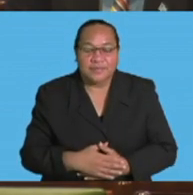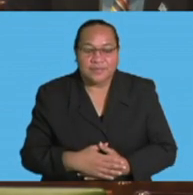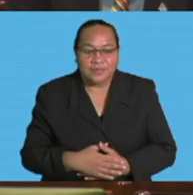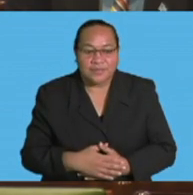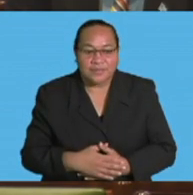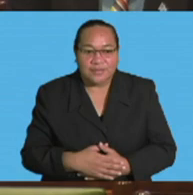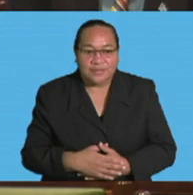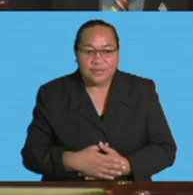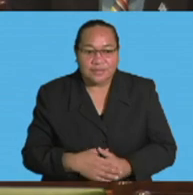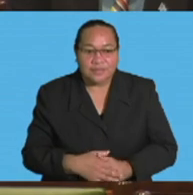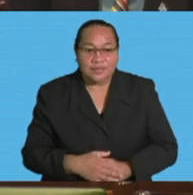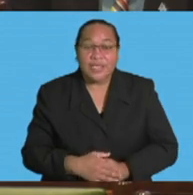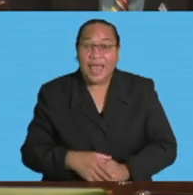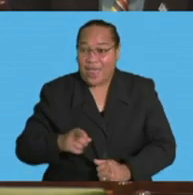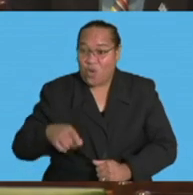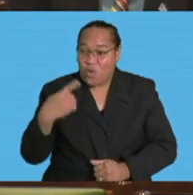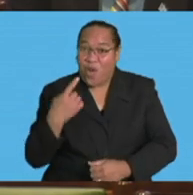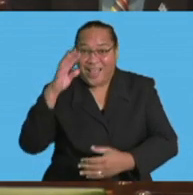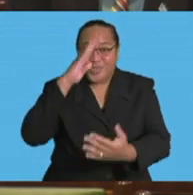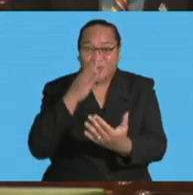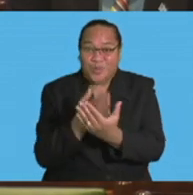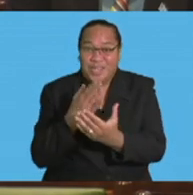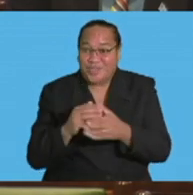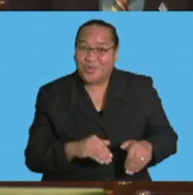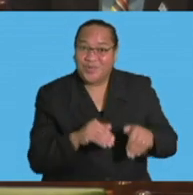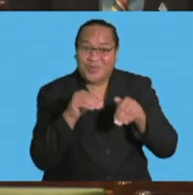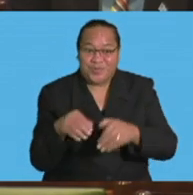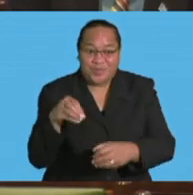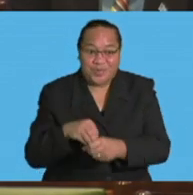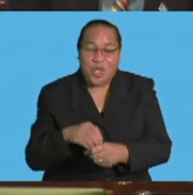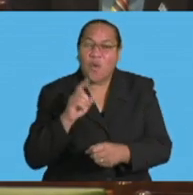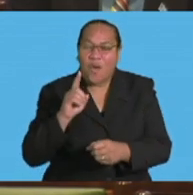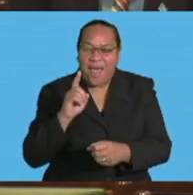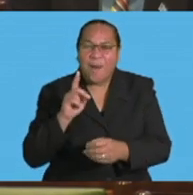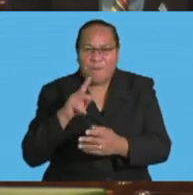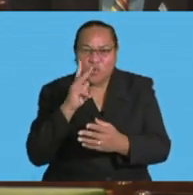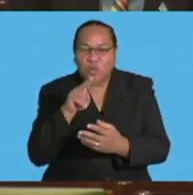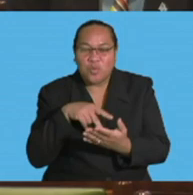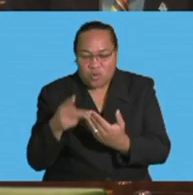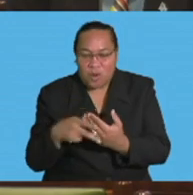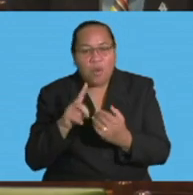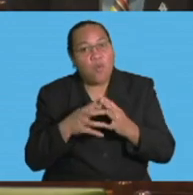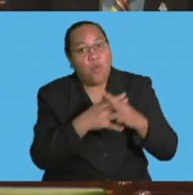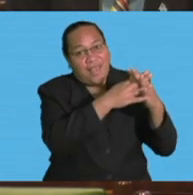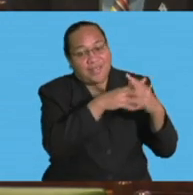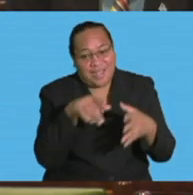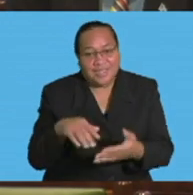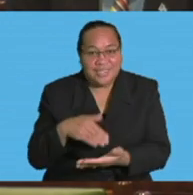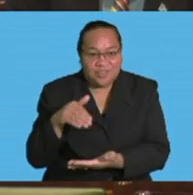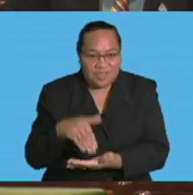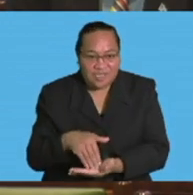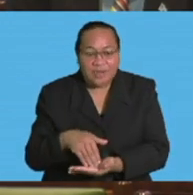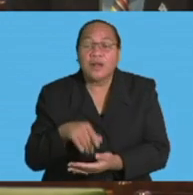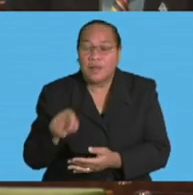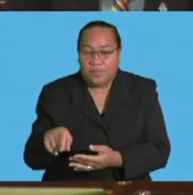the students who took part in these two programs, one in Central and one in the Western Division, they were